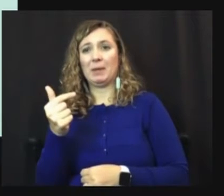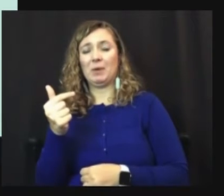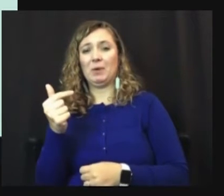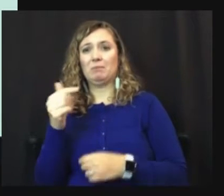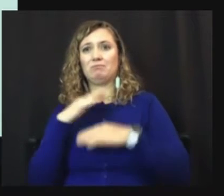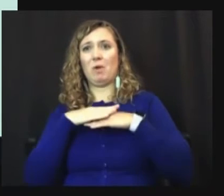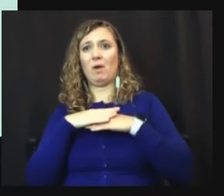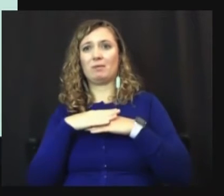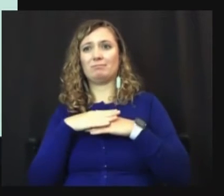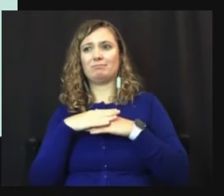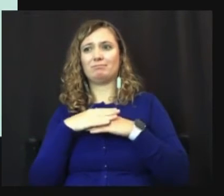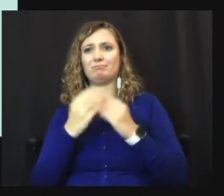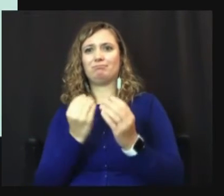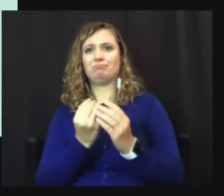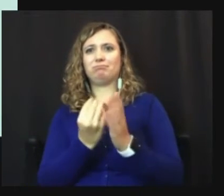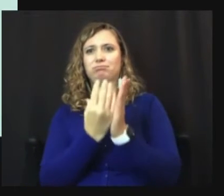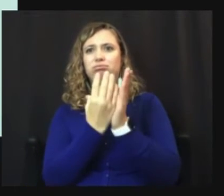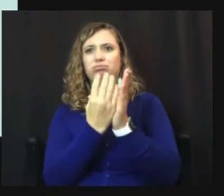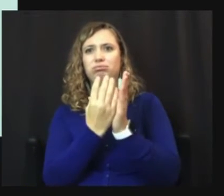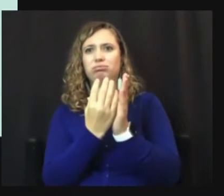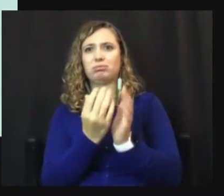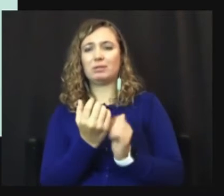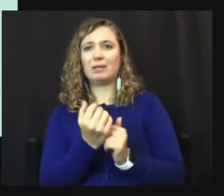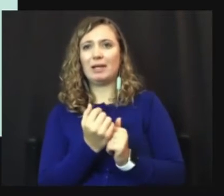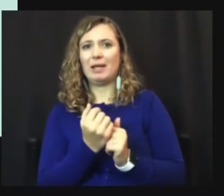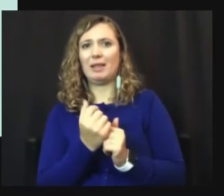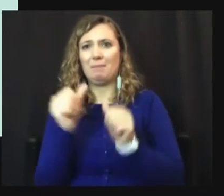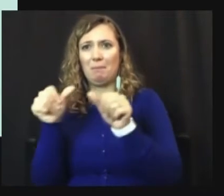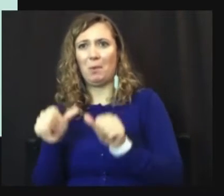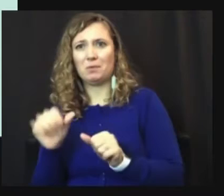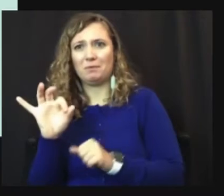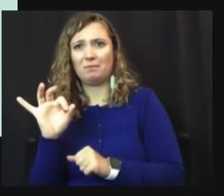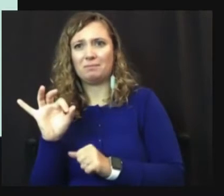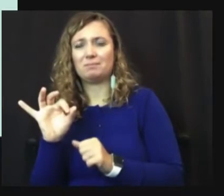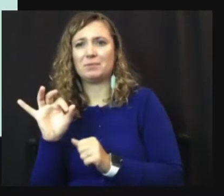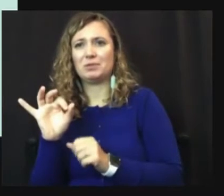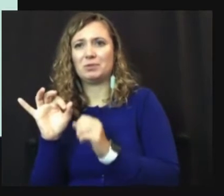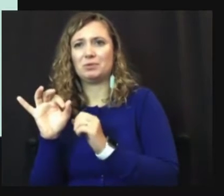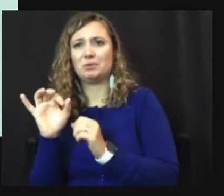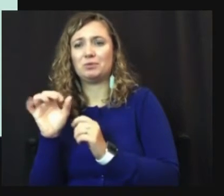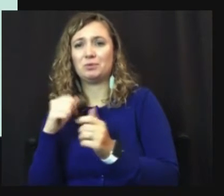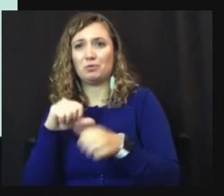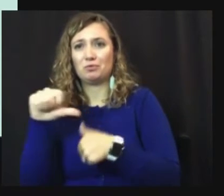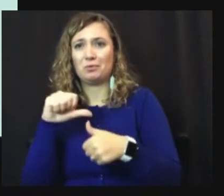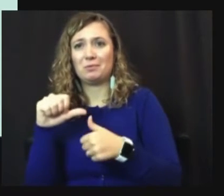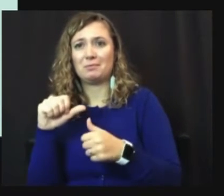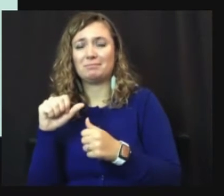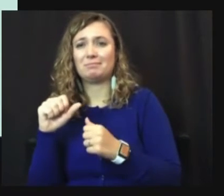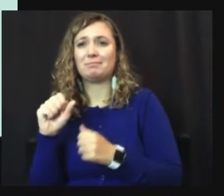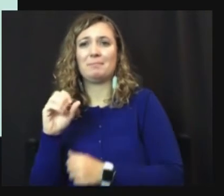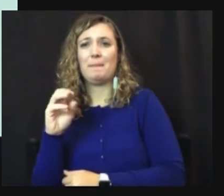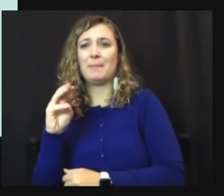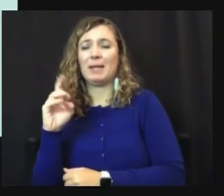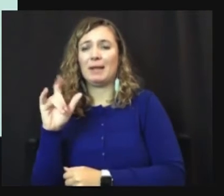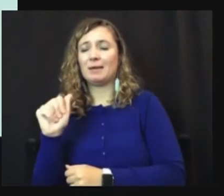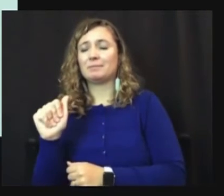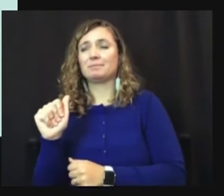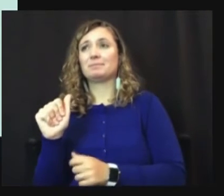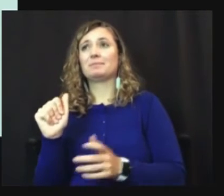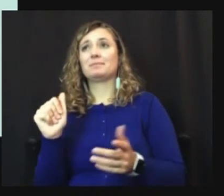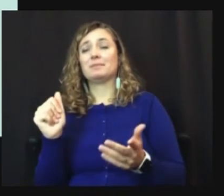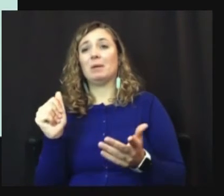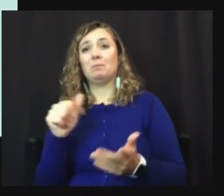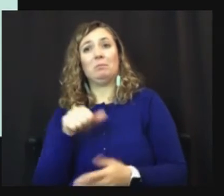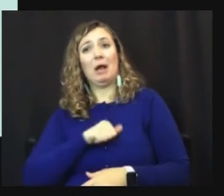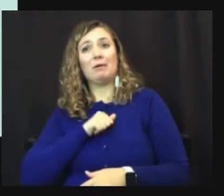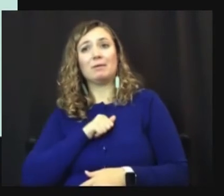media. And it has been a journey to get to that place. And I'm really proud of that journey, but it is a hard one.